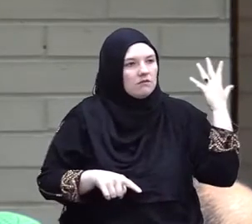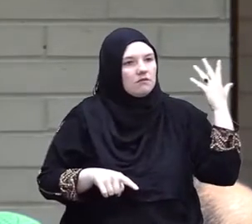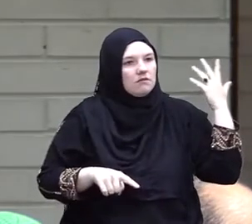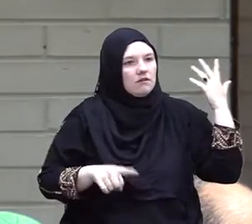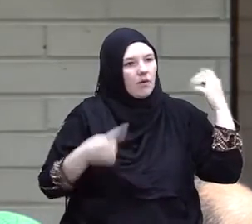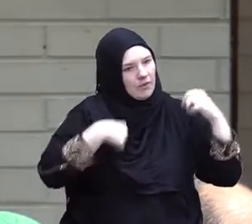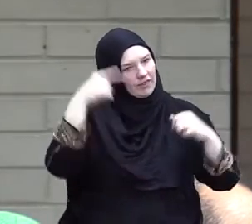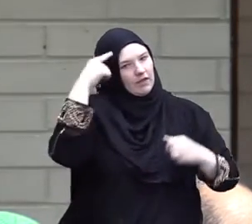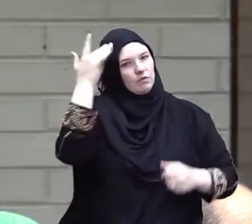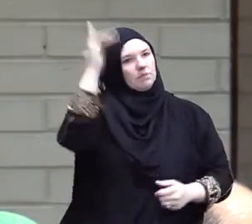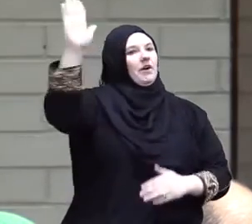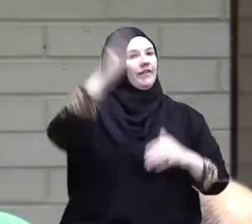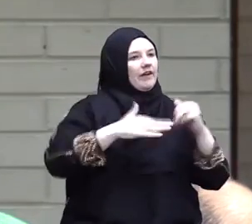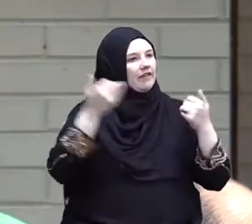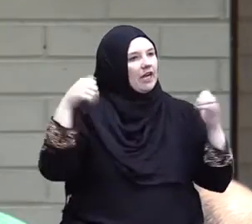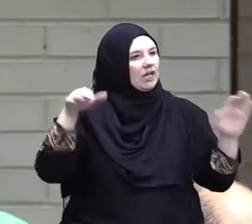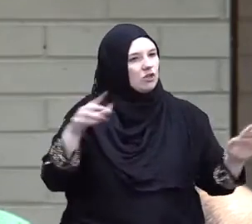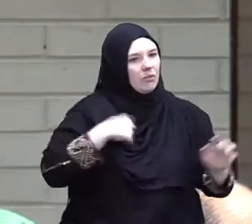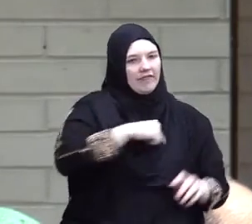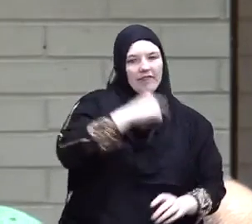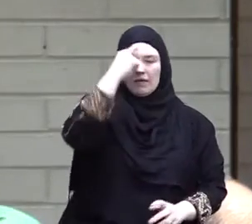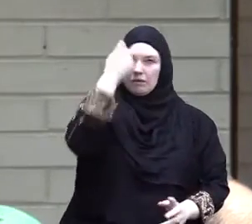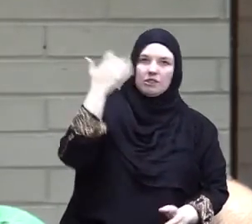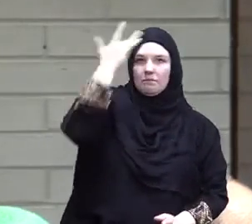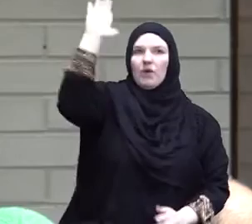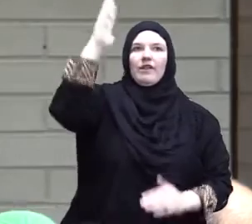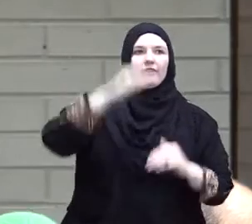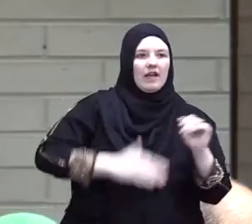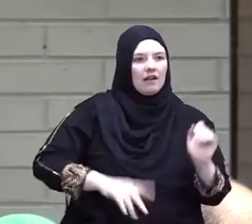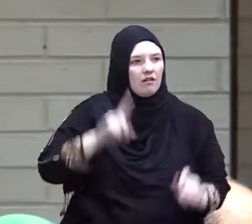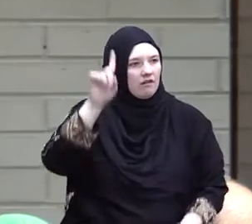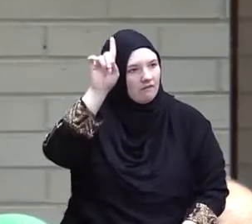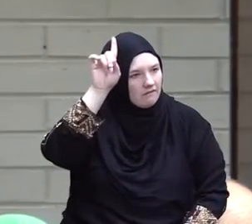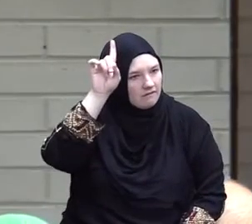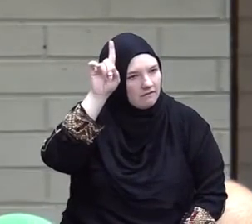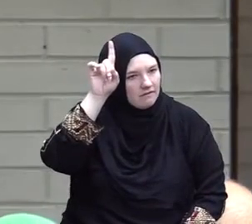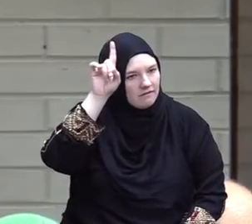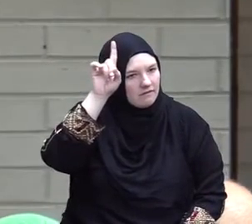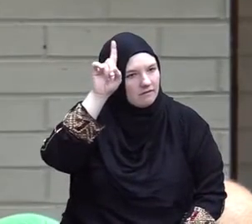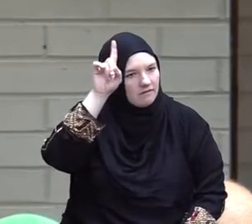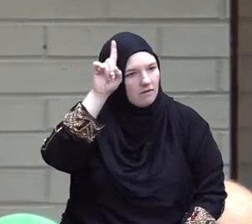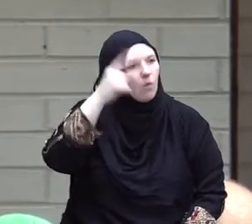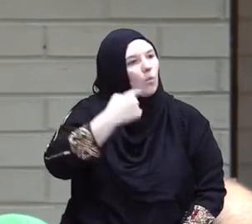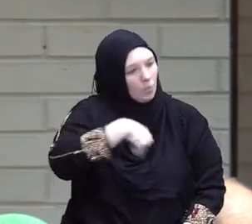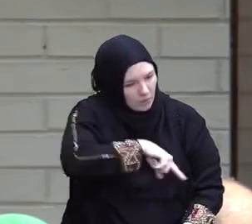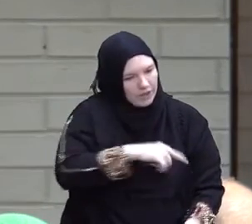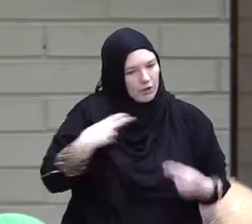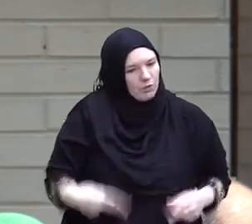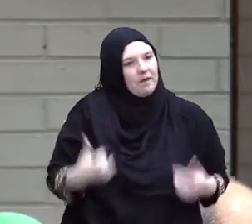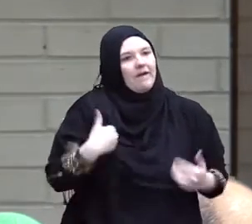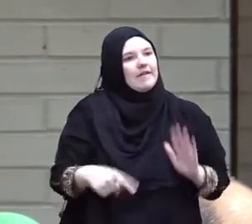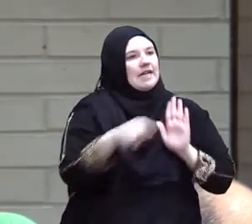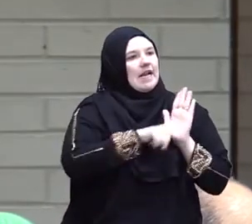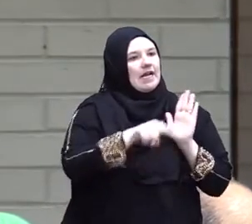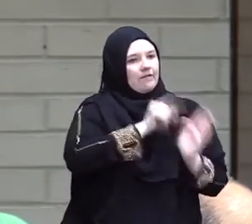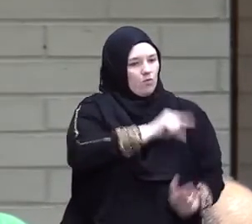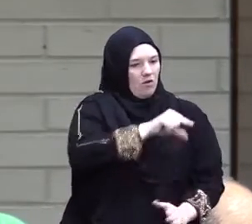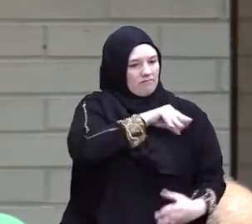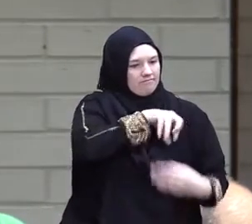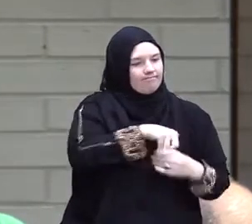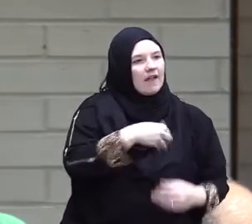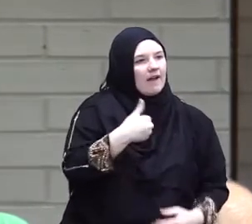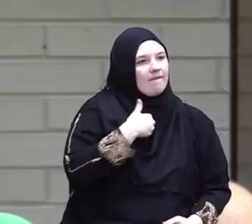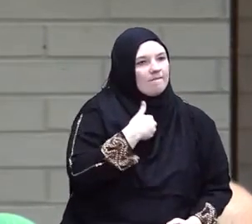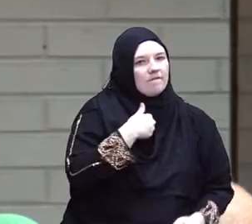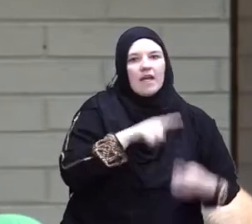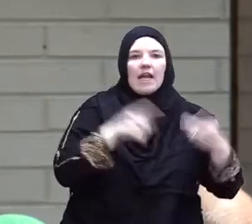angels are not with those type of negative qualities, but still Allah told them, I know what you do